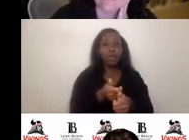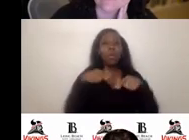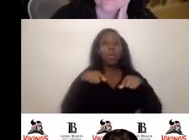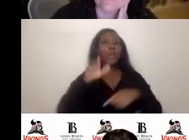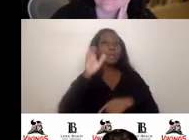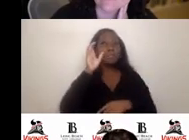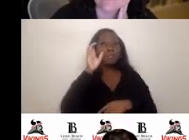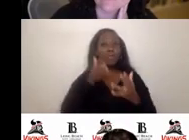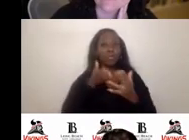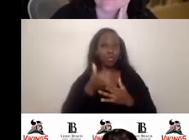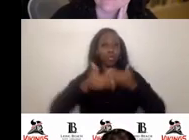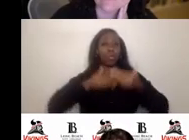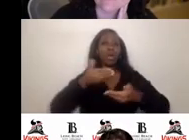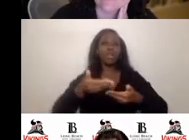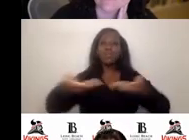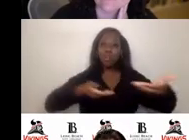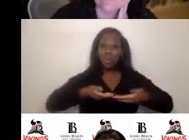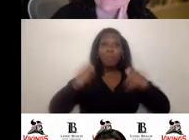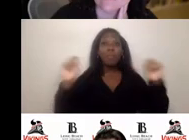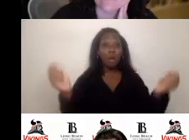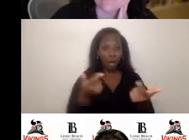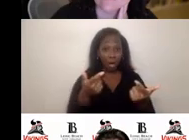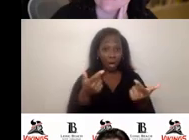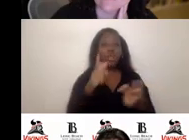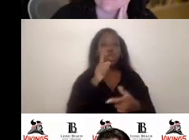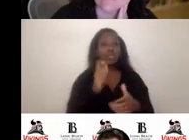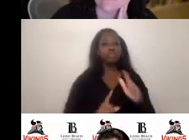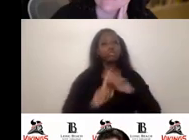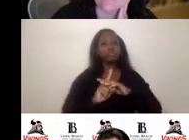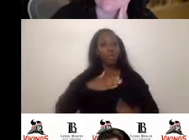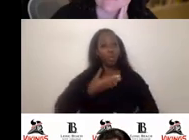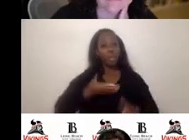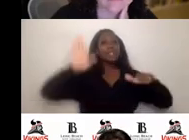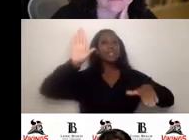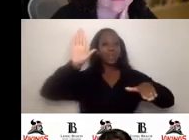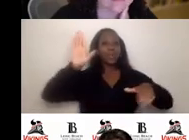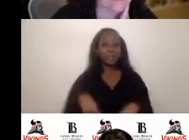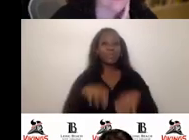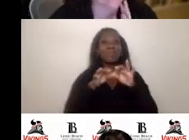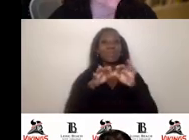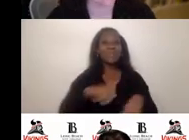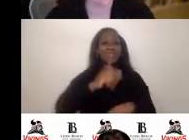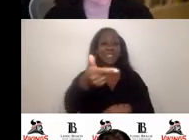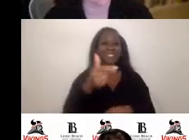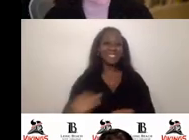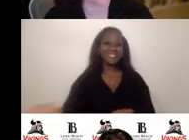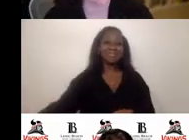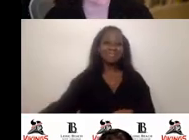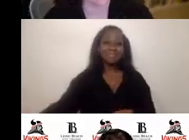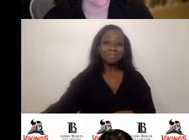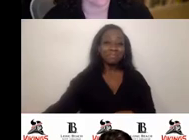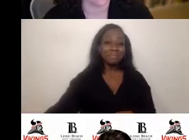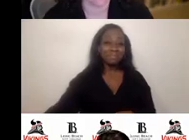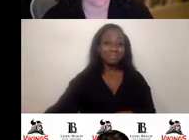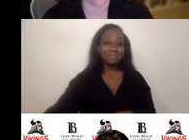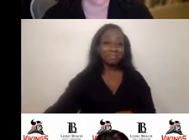process. So we welcome everyone as they come forward and want to give testimony. Some communities that are specifically covered